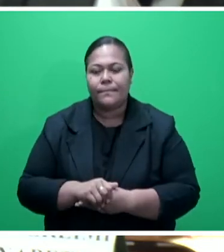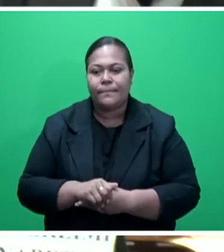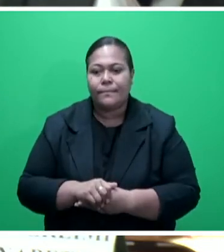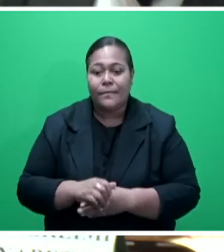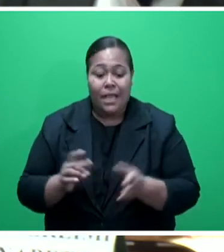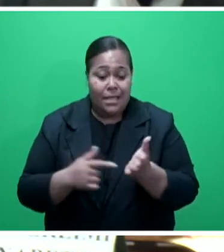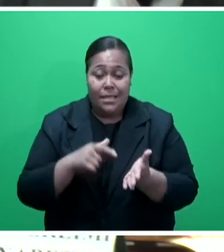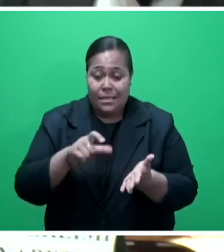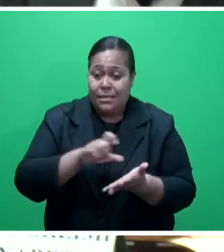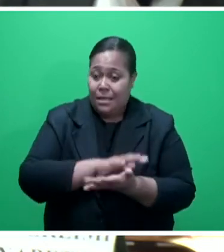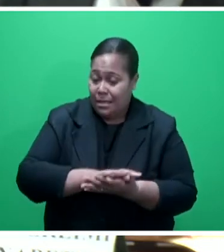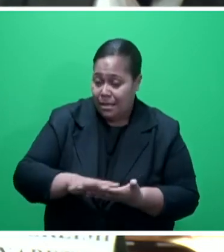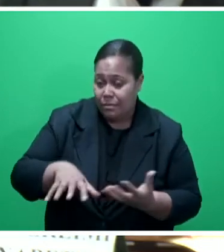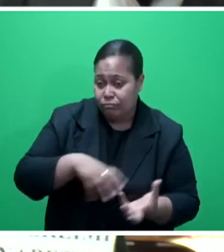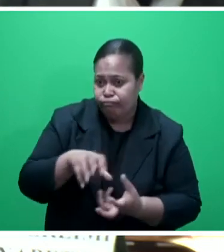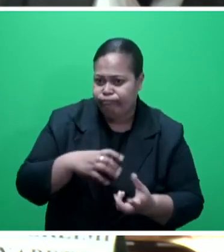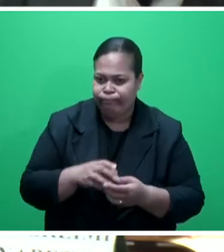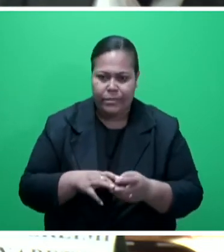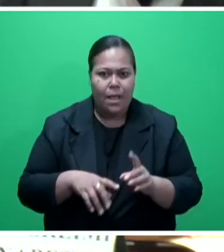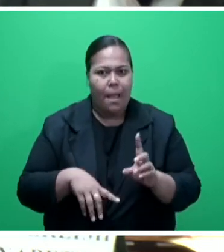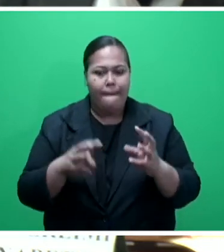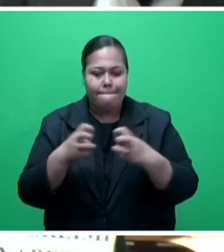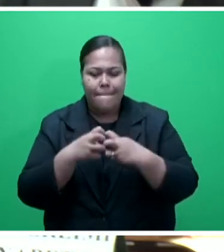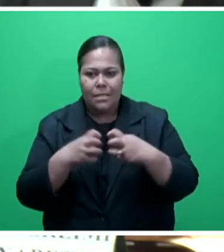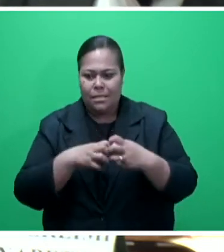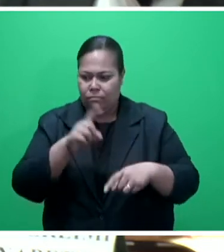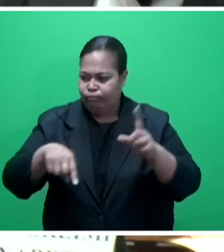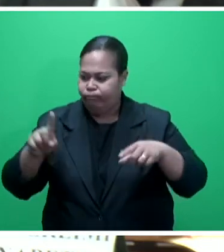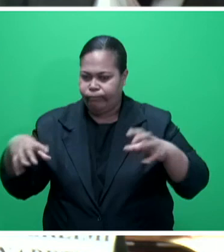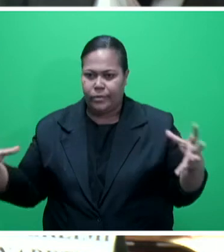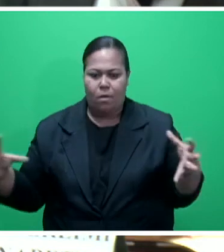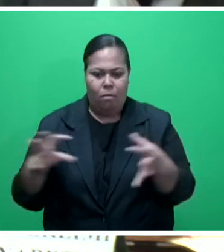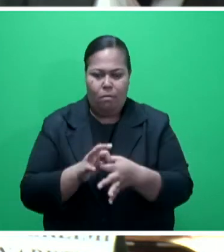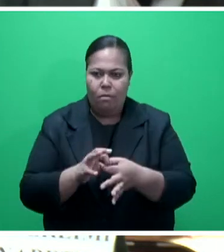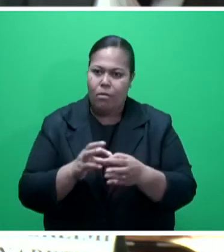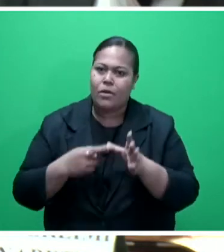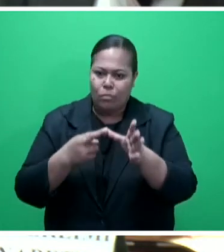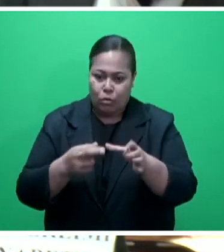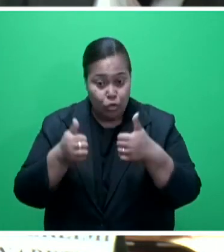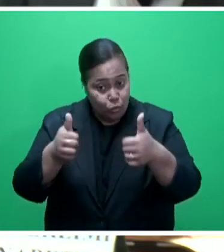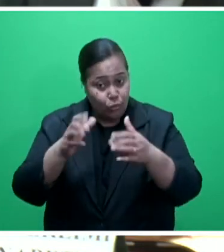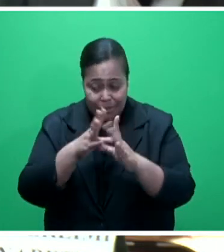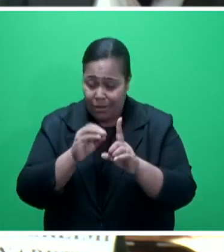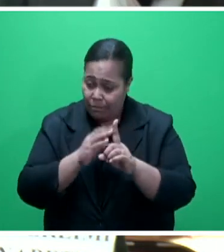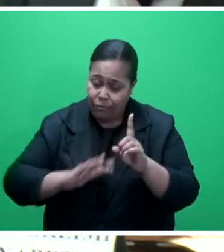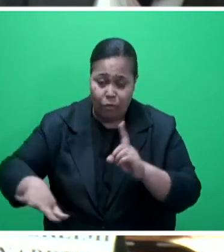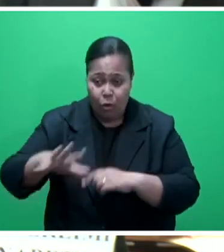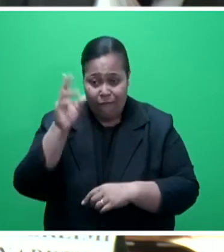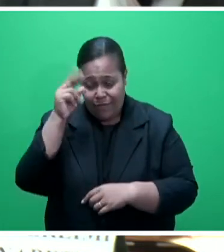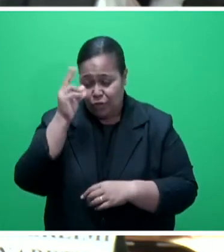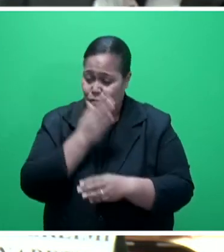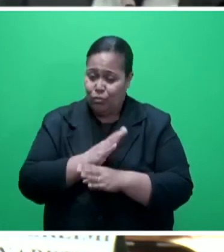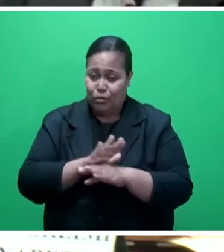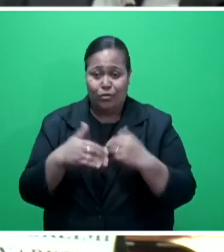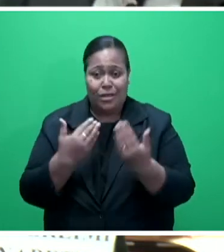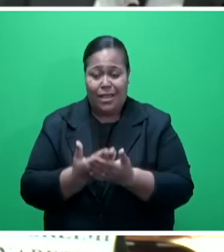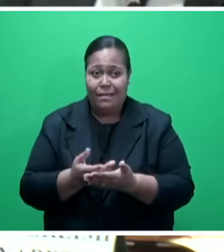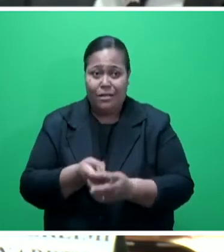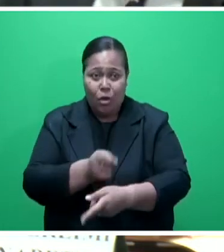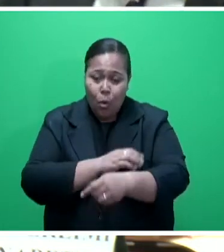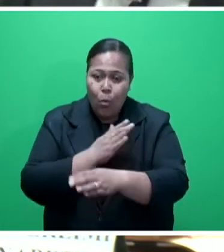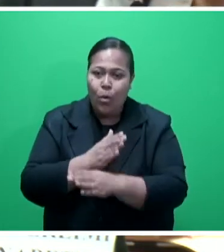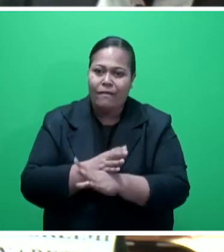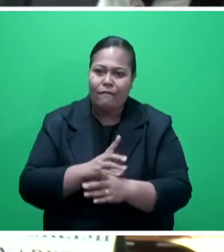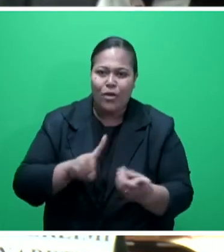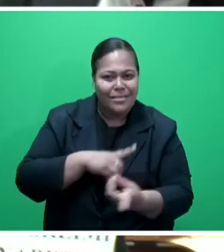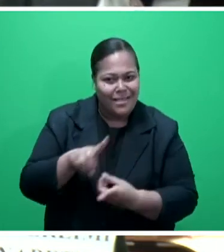was a multi-sector stakeholder approach and a good example of the need for Fijians to work together in an effort of disasters, as